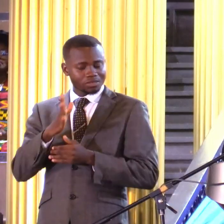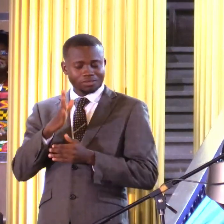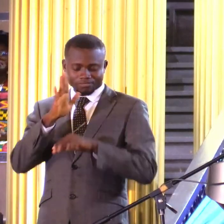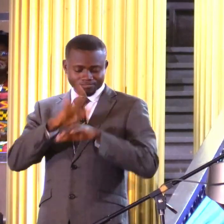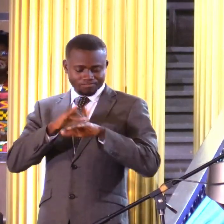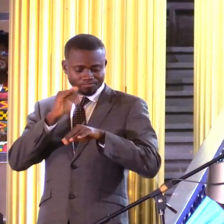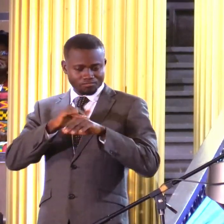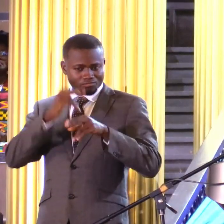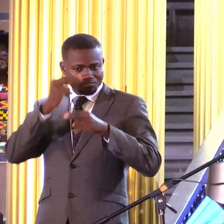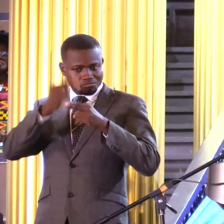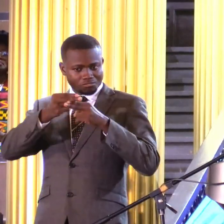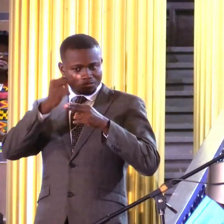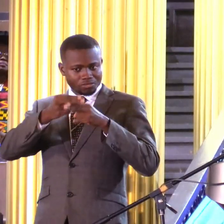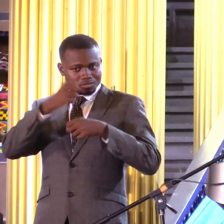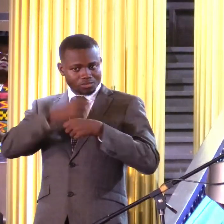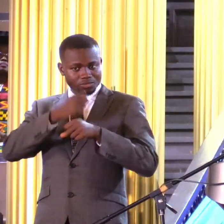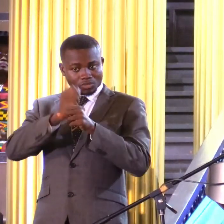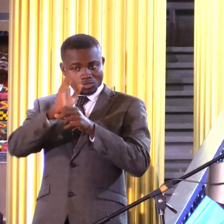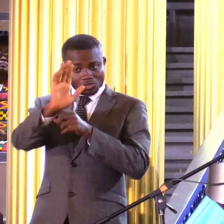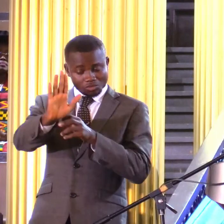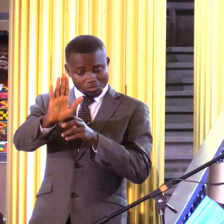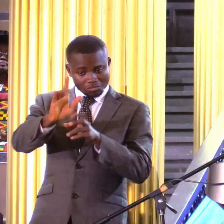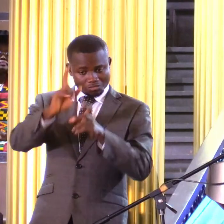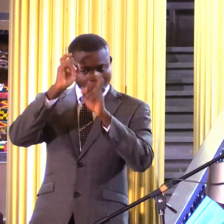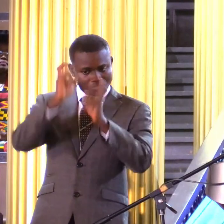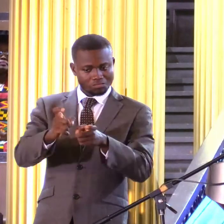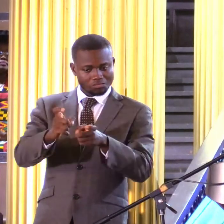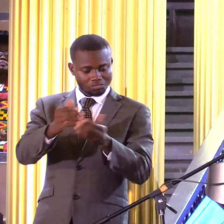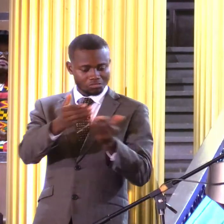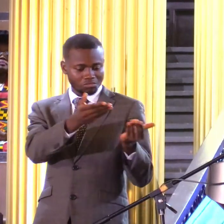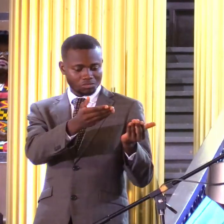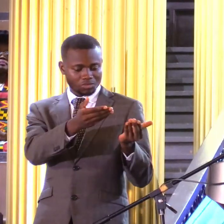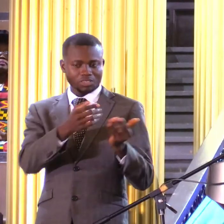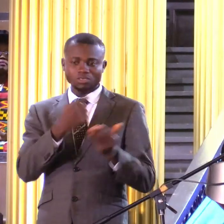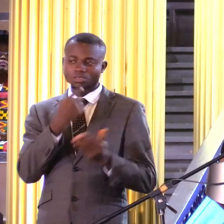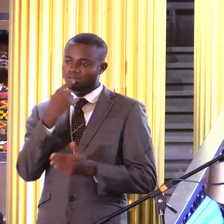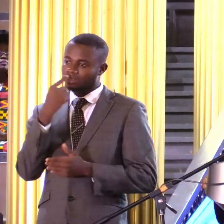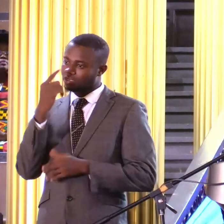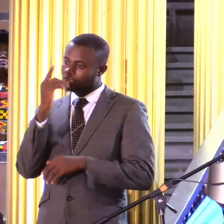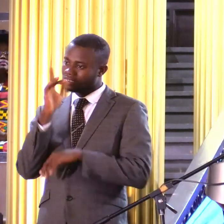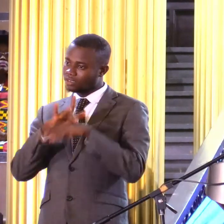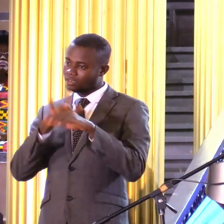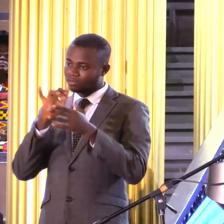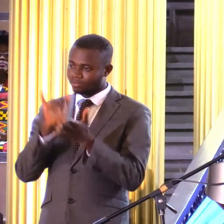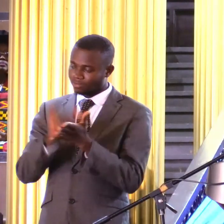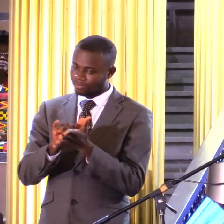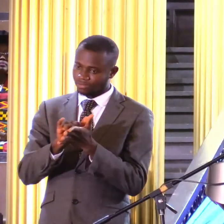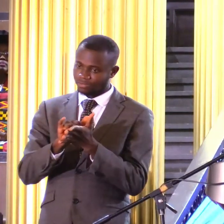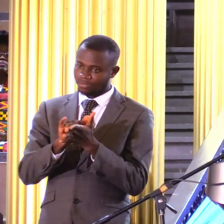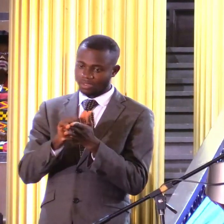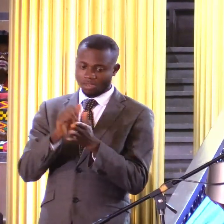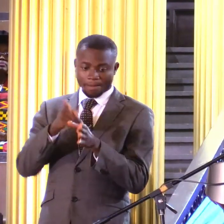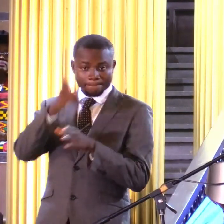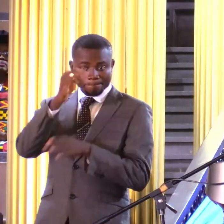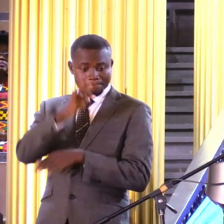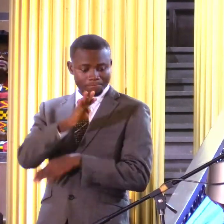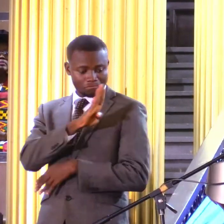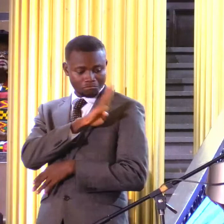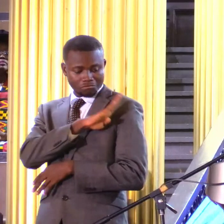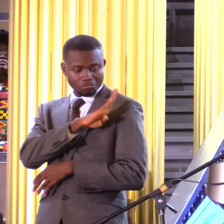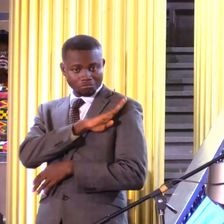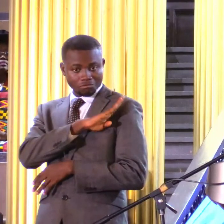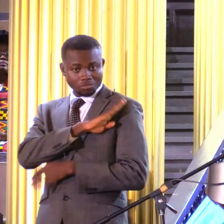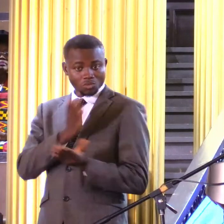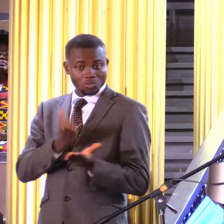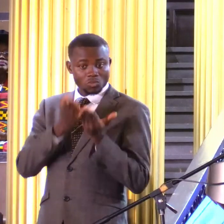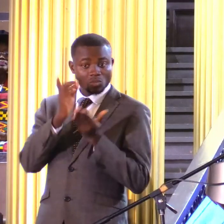here to make your presentations. As I said earlier on, Professor Bello belongs